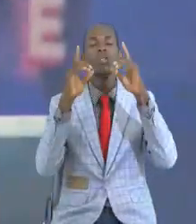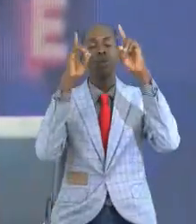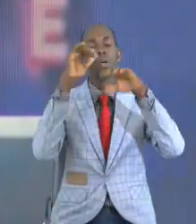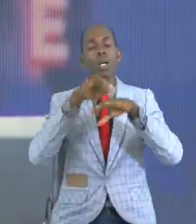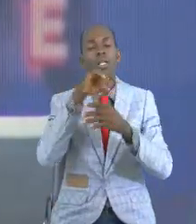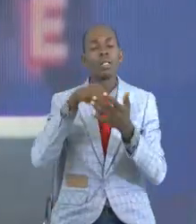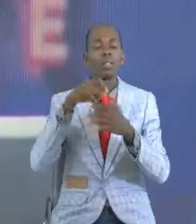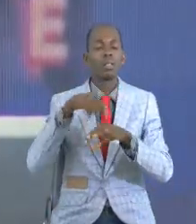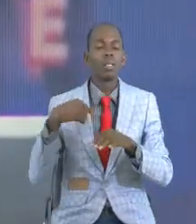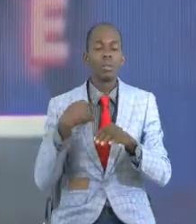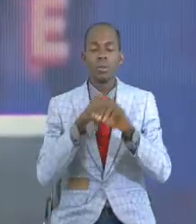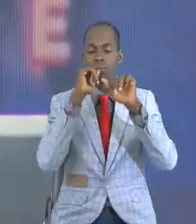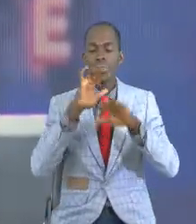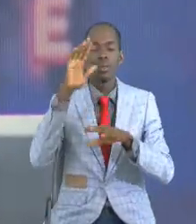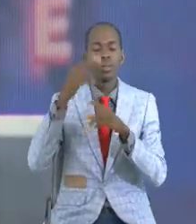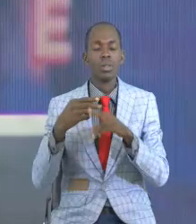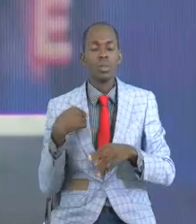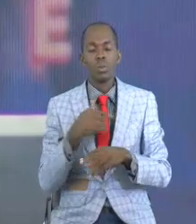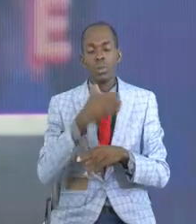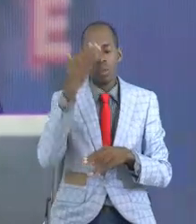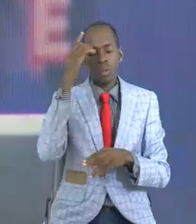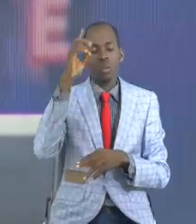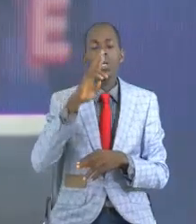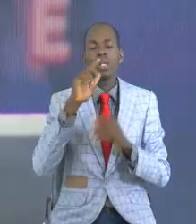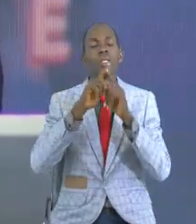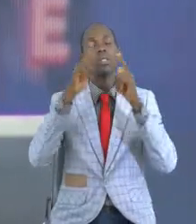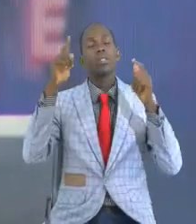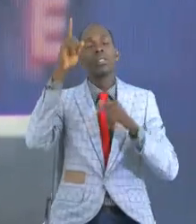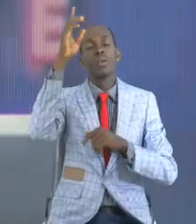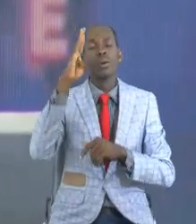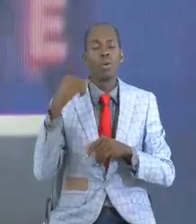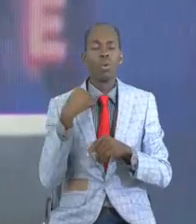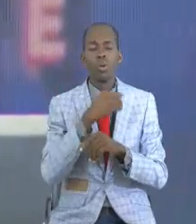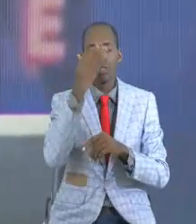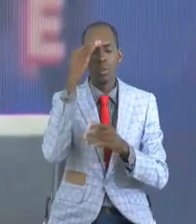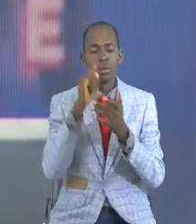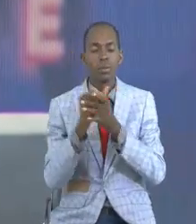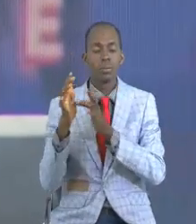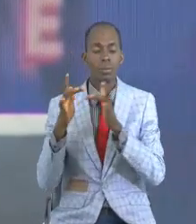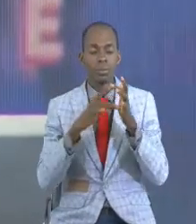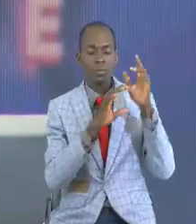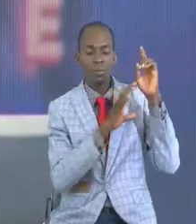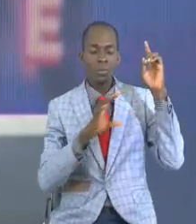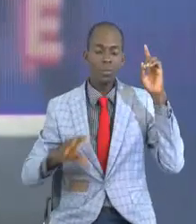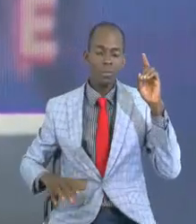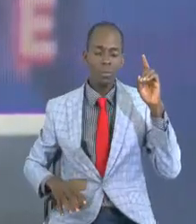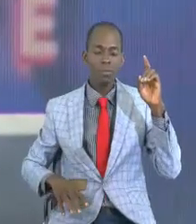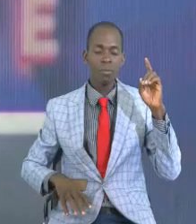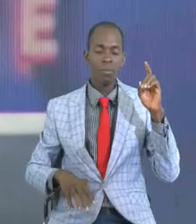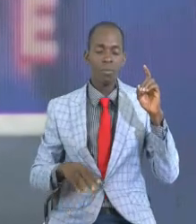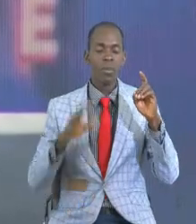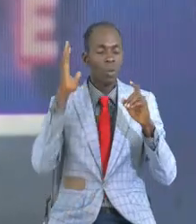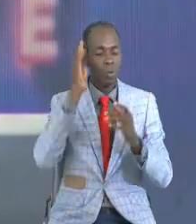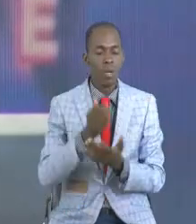name. We know you are a mighty God and a great God. And we know that Jesus Christ, he will help